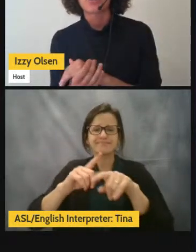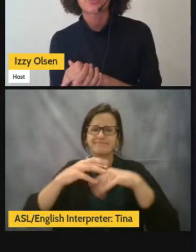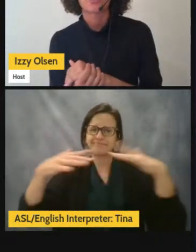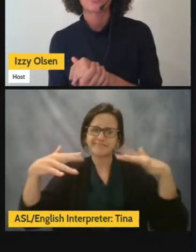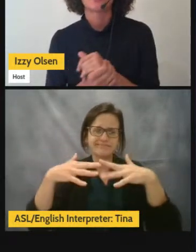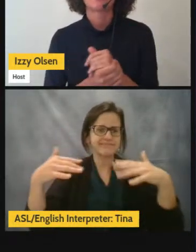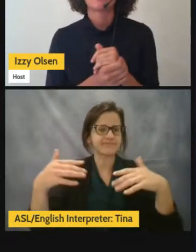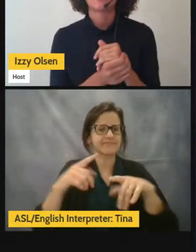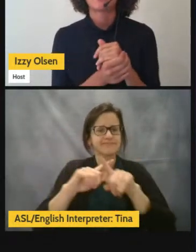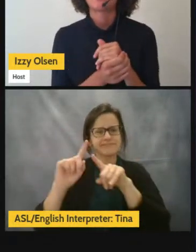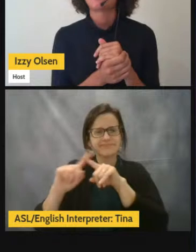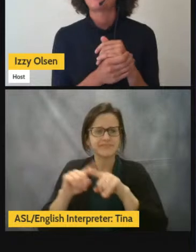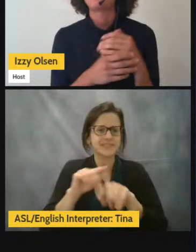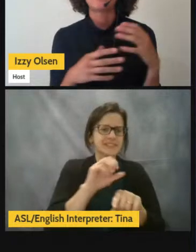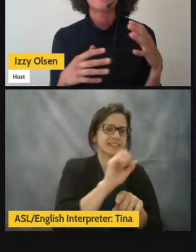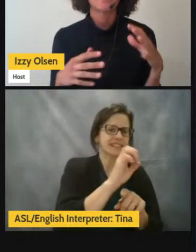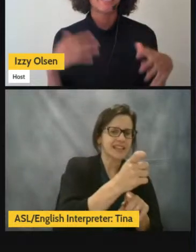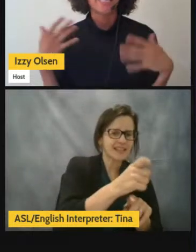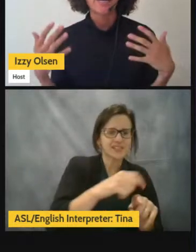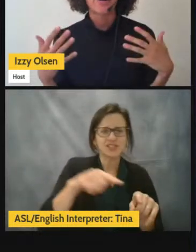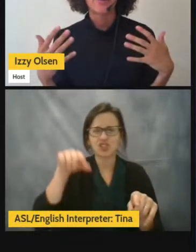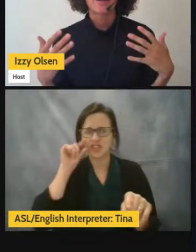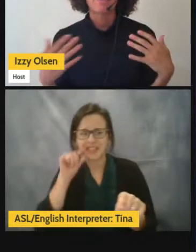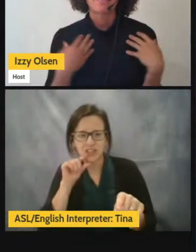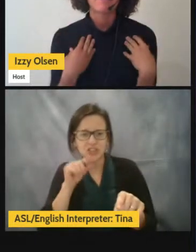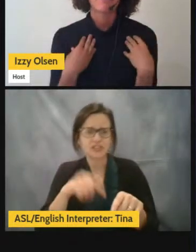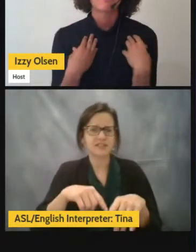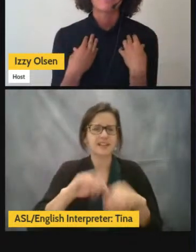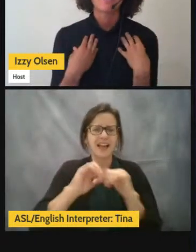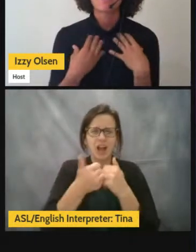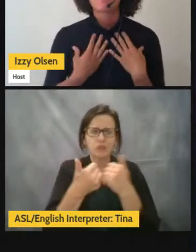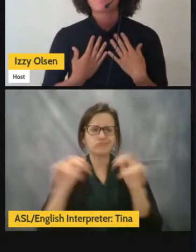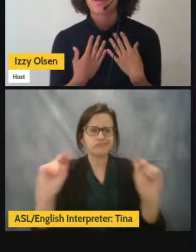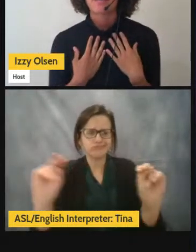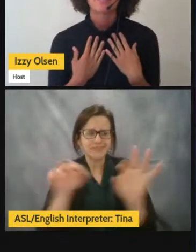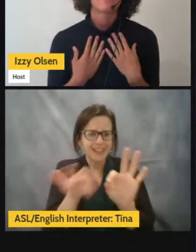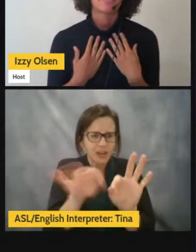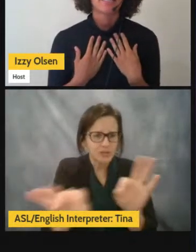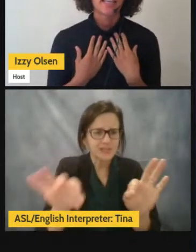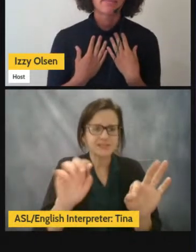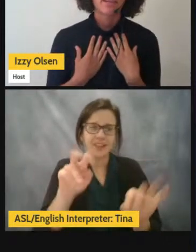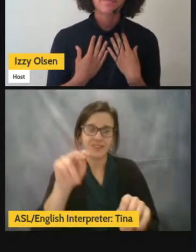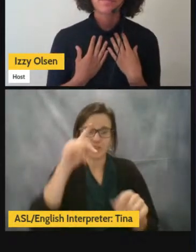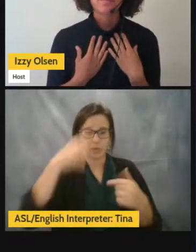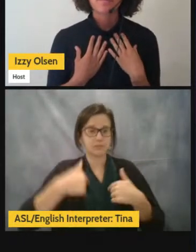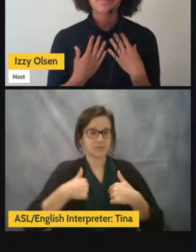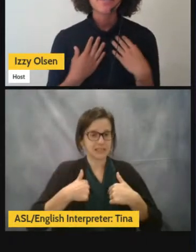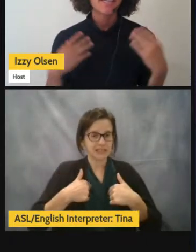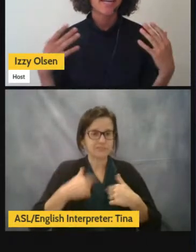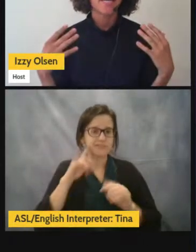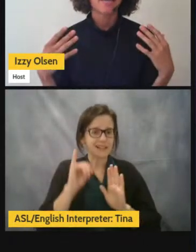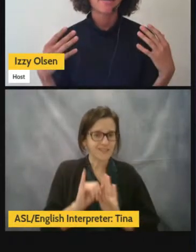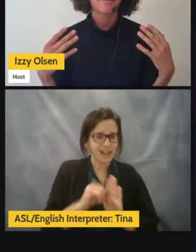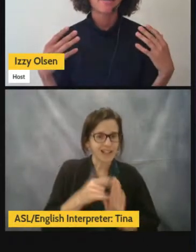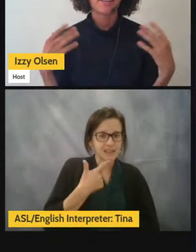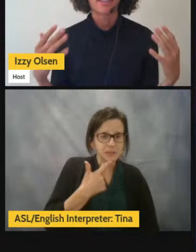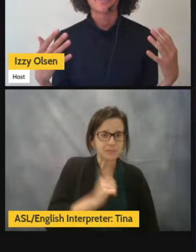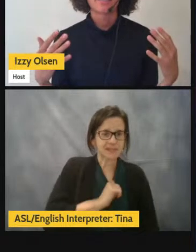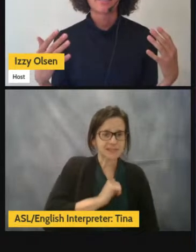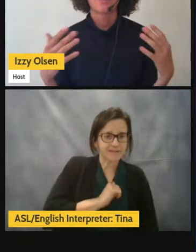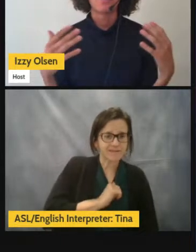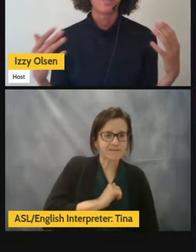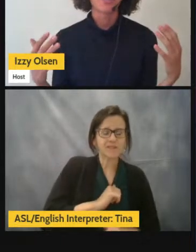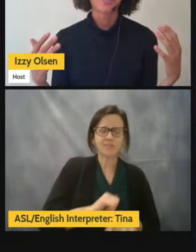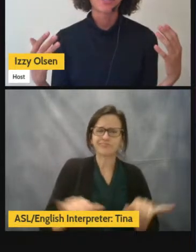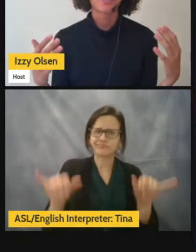be impartial, updates in the lingo. I mean, even for me, I identify as a lesbian, and I